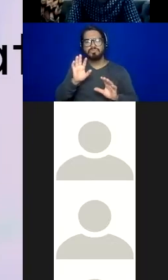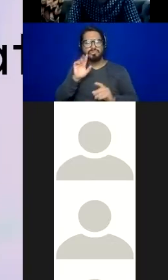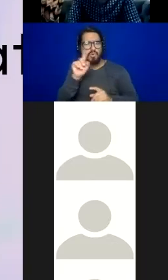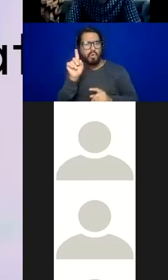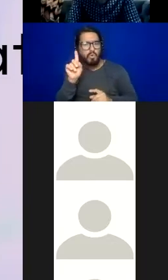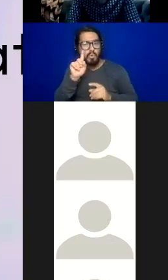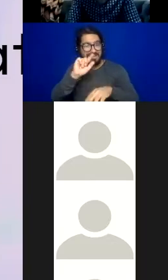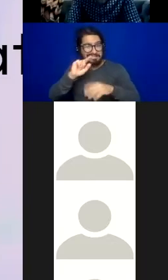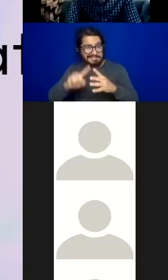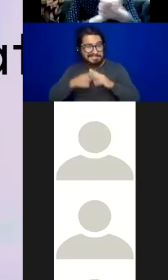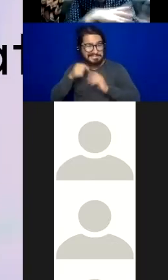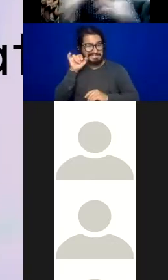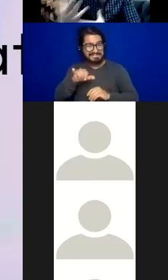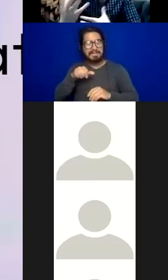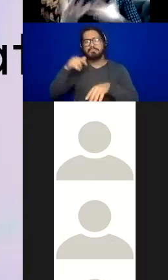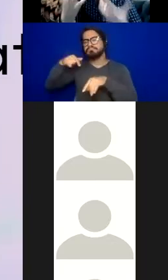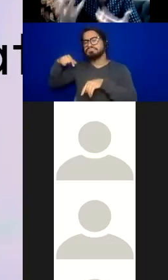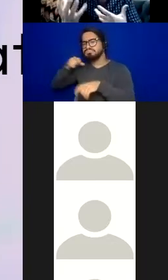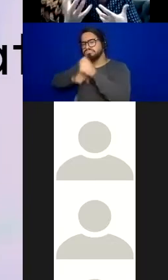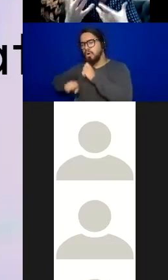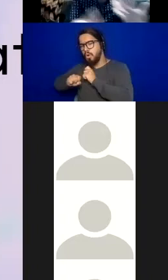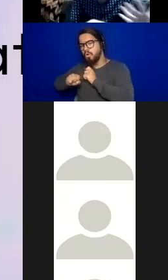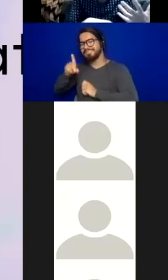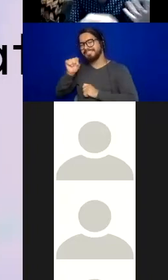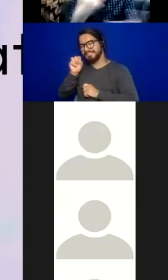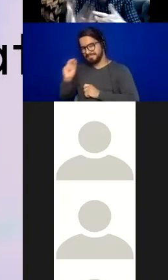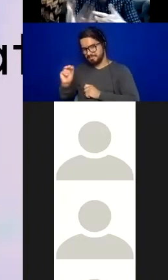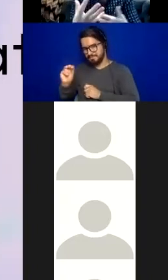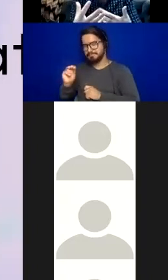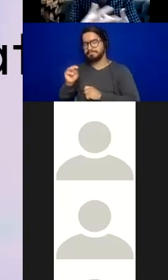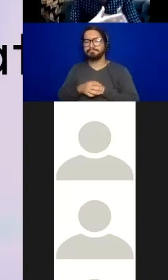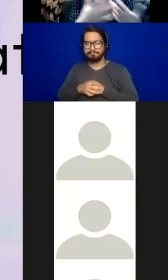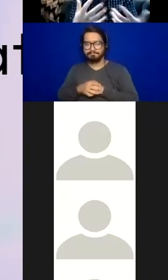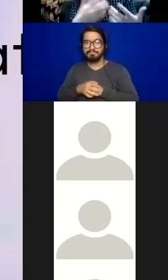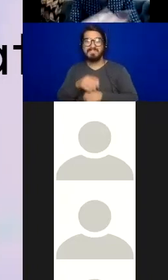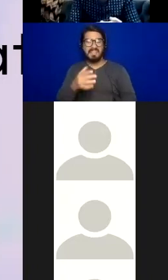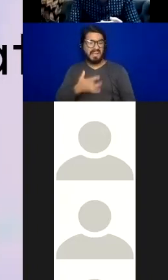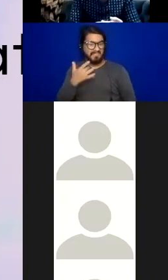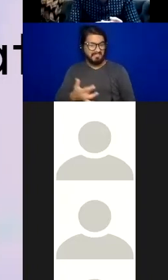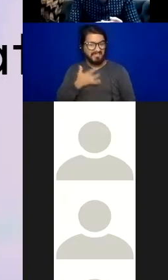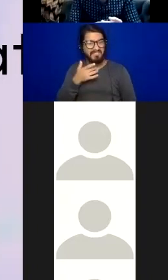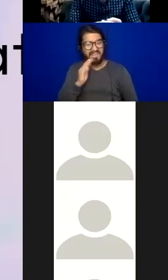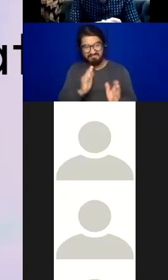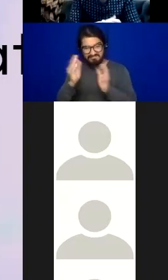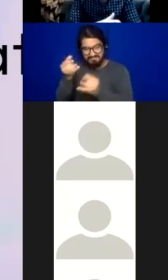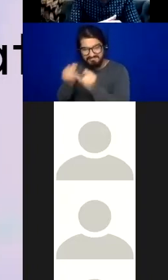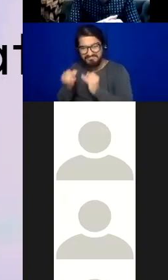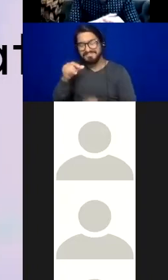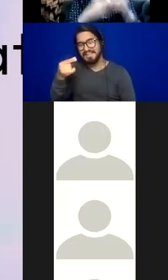DSM. And then finally, I really feel like this is a form of gaslighting, right? Because it's